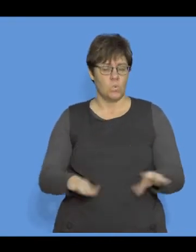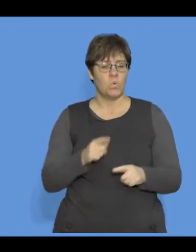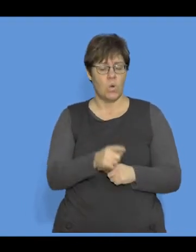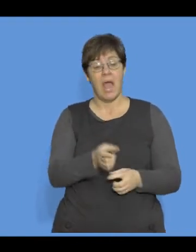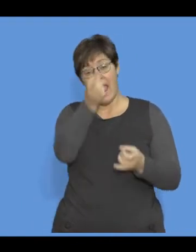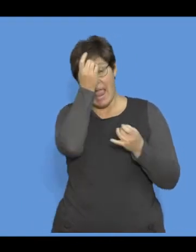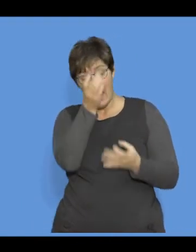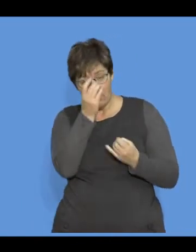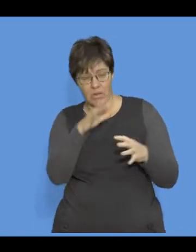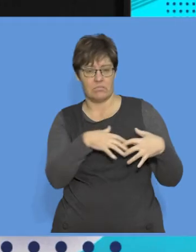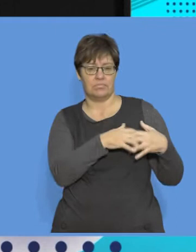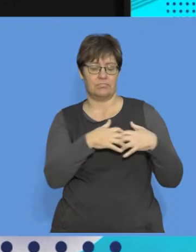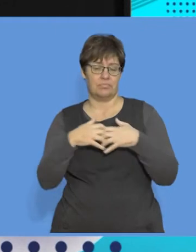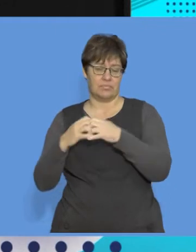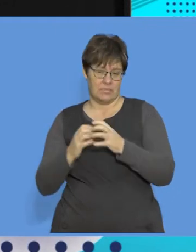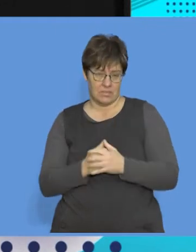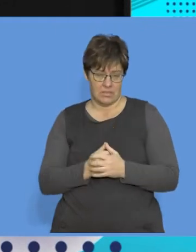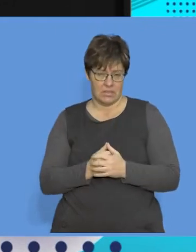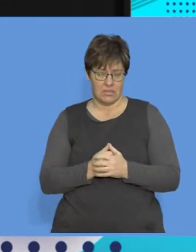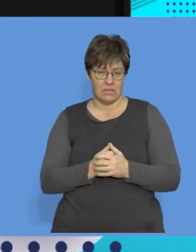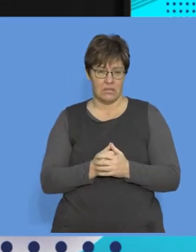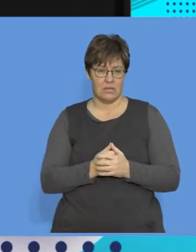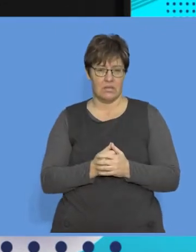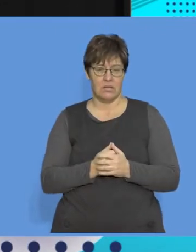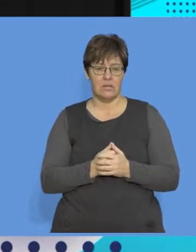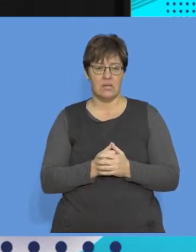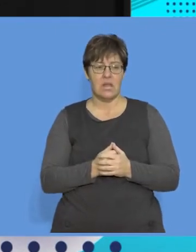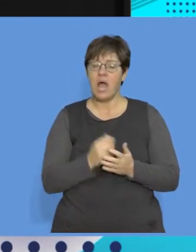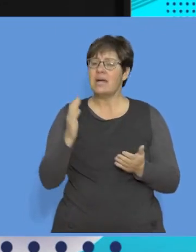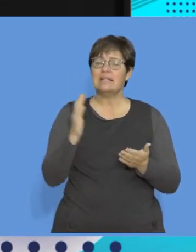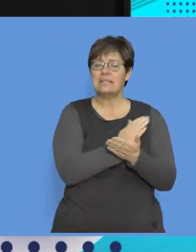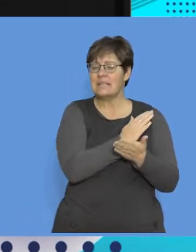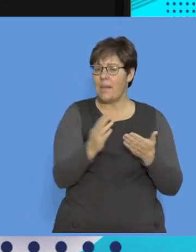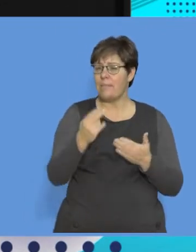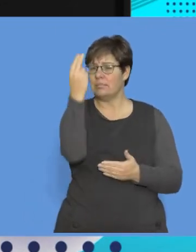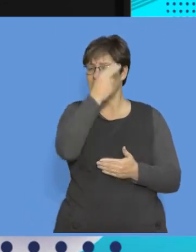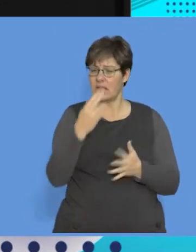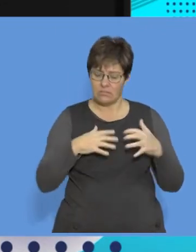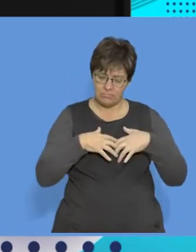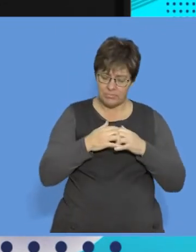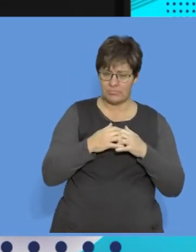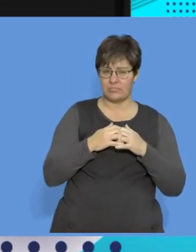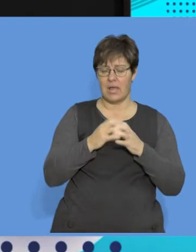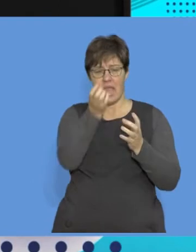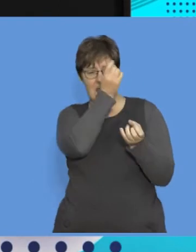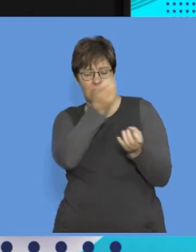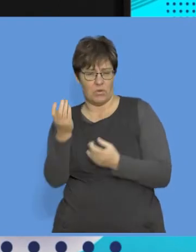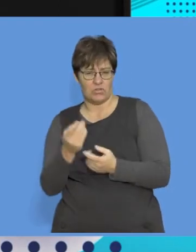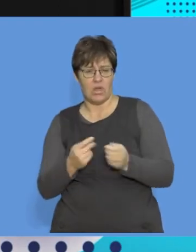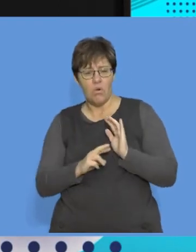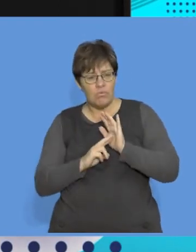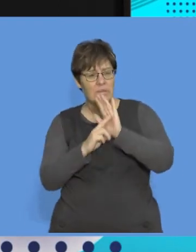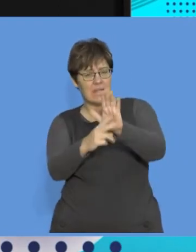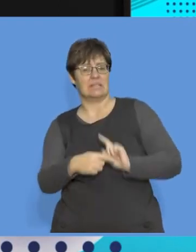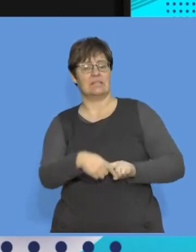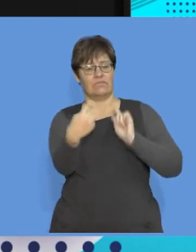the information together. So use some form of sketch to summarize the information, present it in a different way, and by